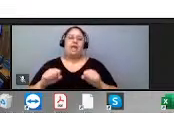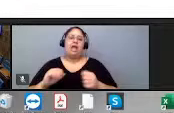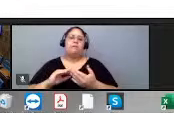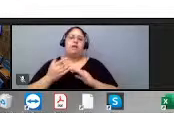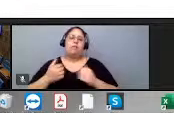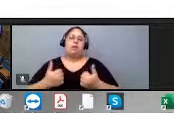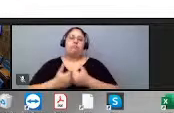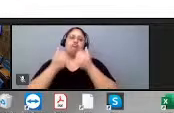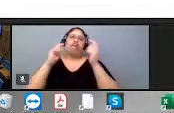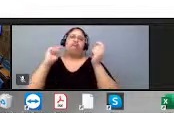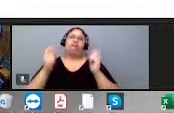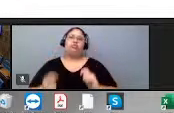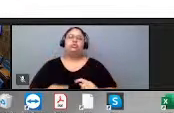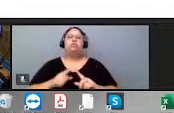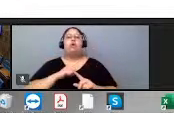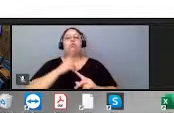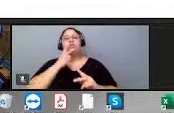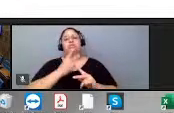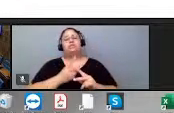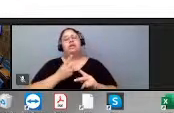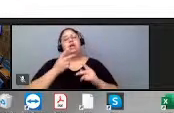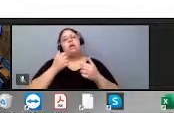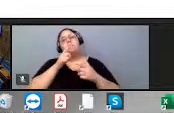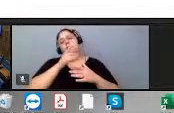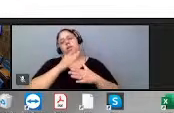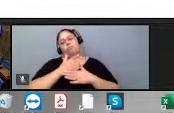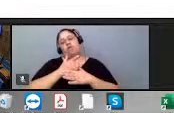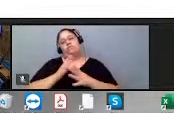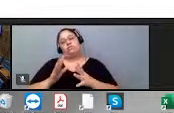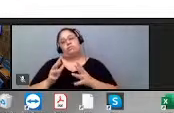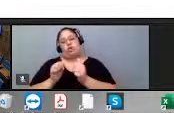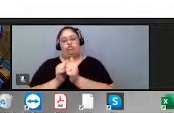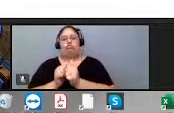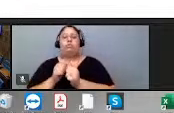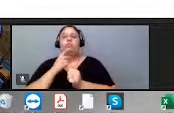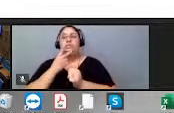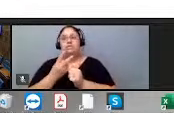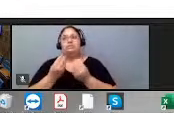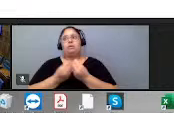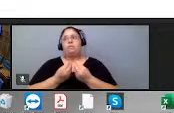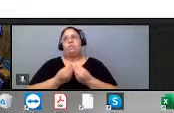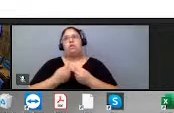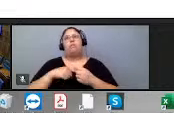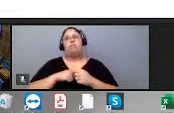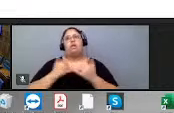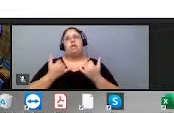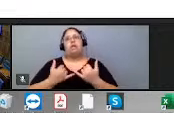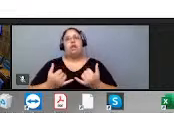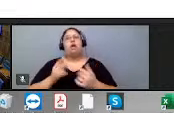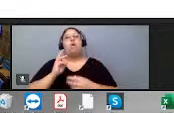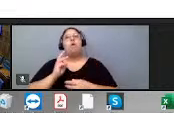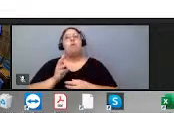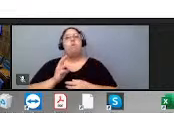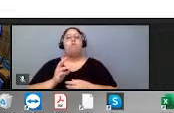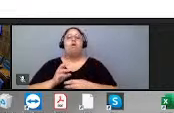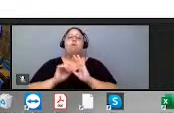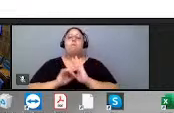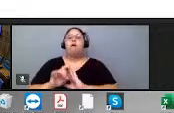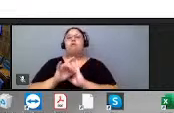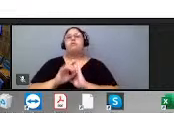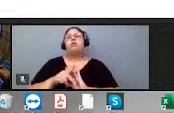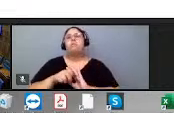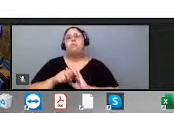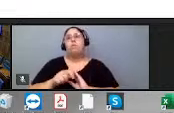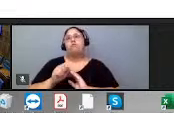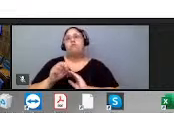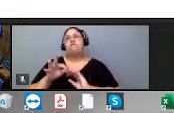game changer we're looking at public private partnership there this is one of things I'm certainly going to and I'm certainly going to be marketing the pter